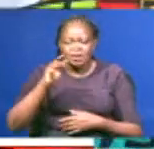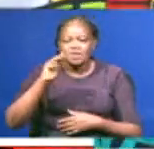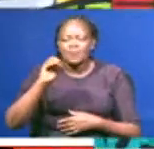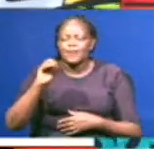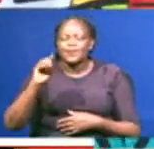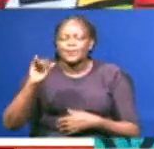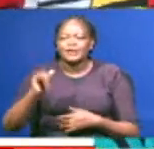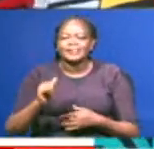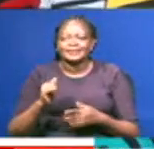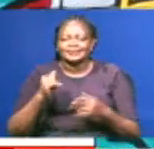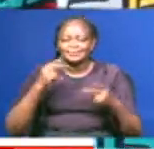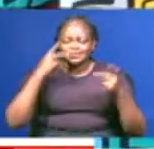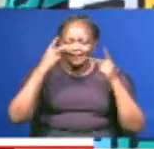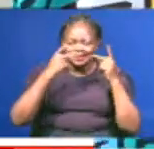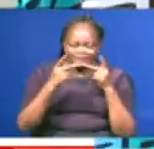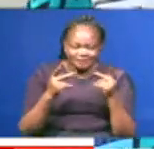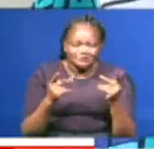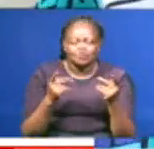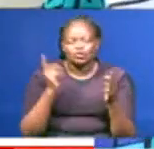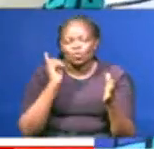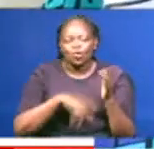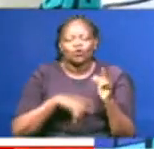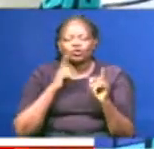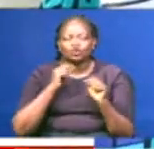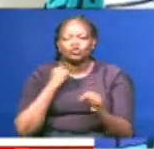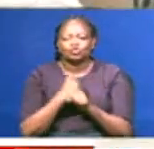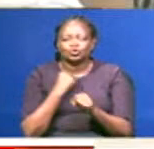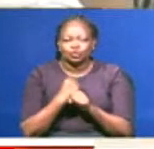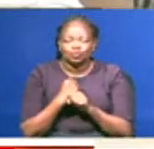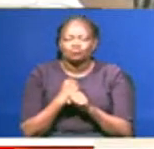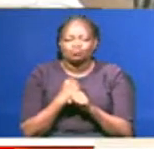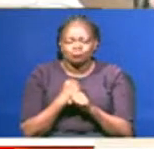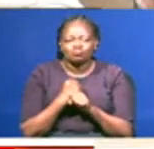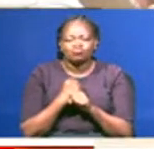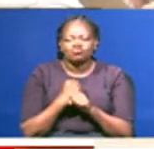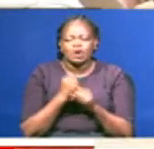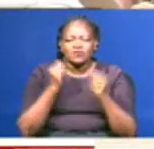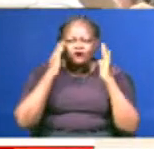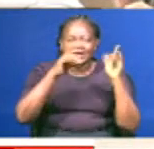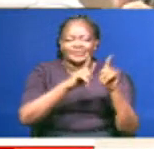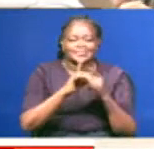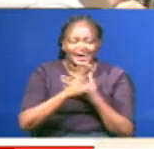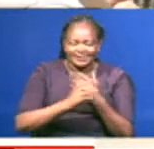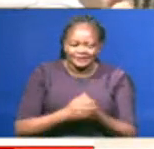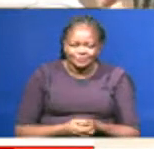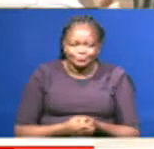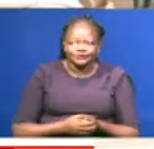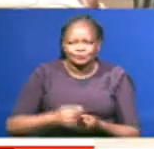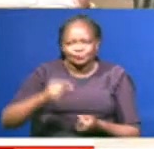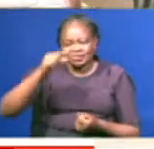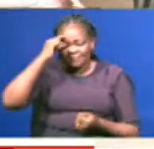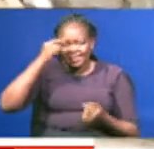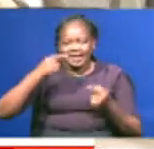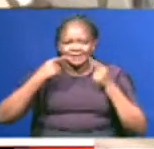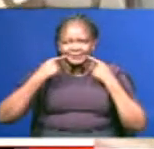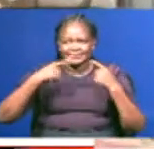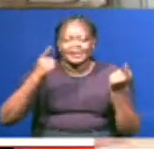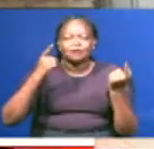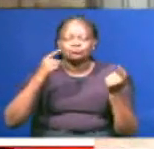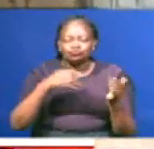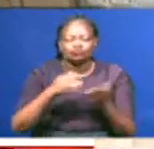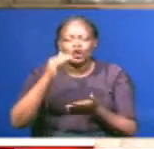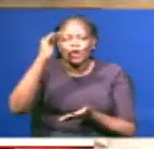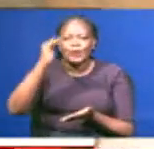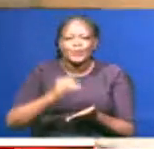should do and what we should focus on as a country. Elsewhere, the government has announced the measures to reduce